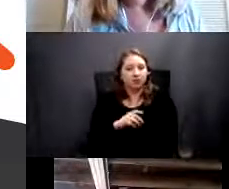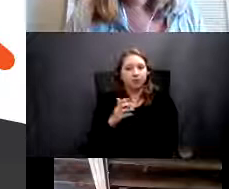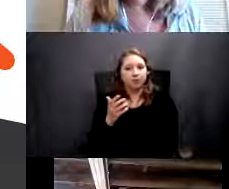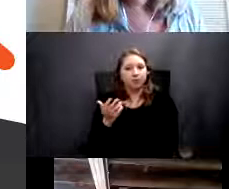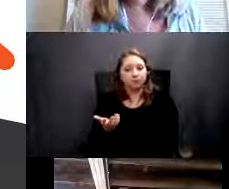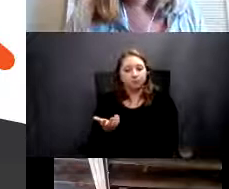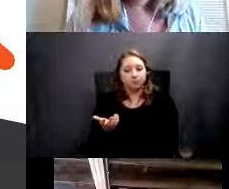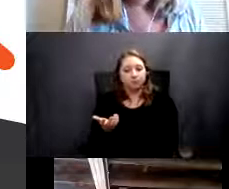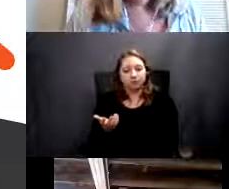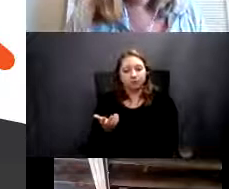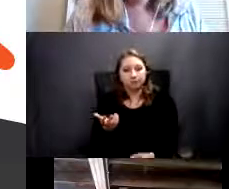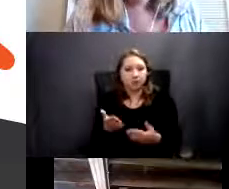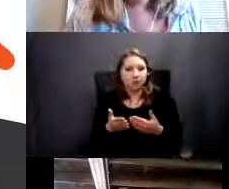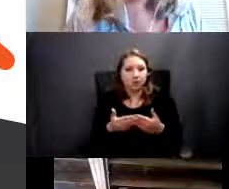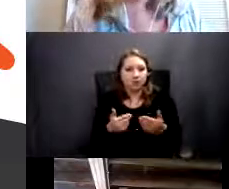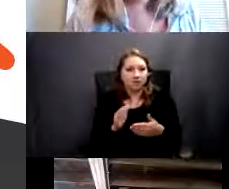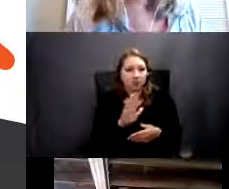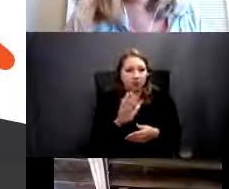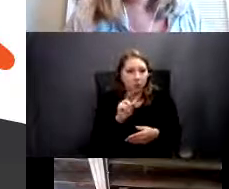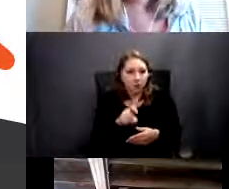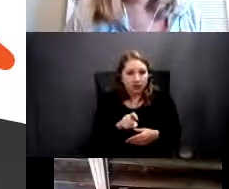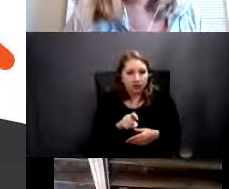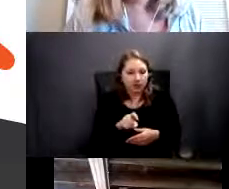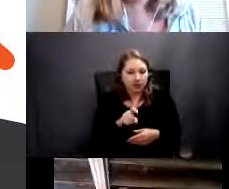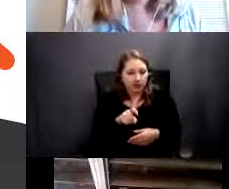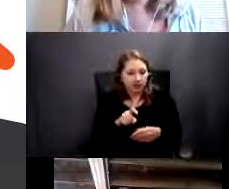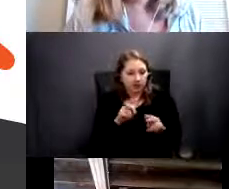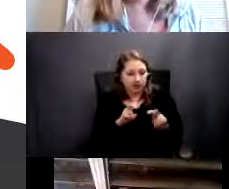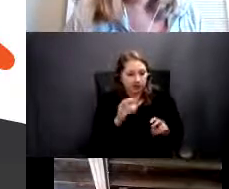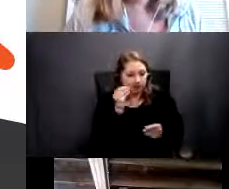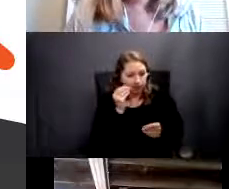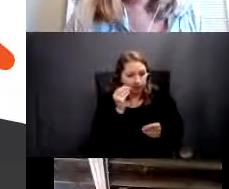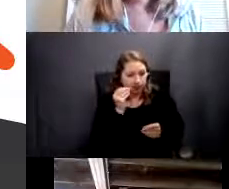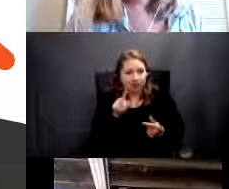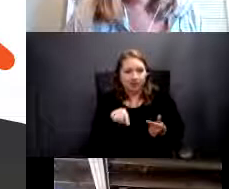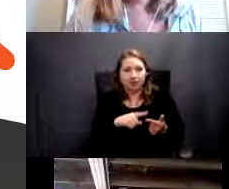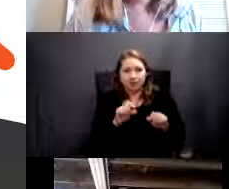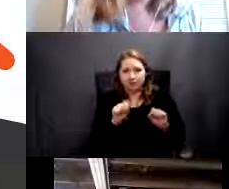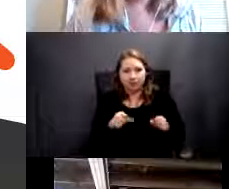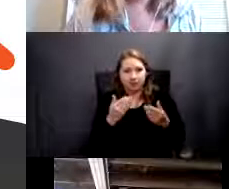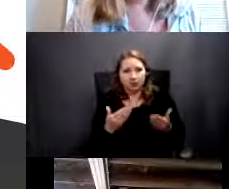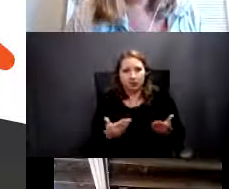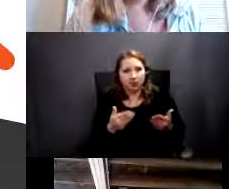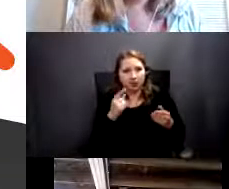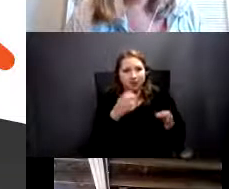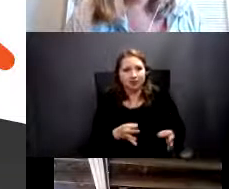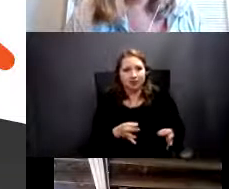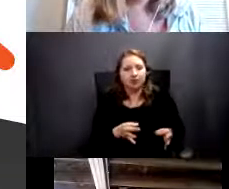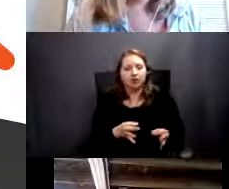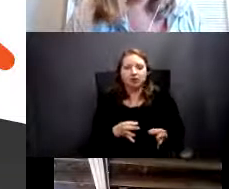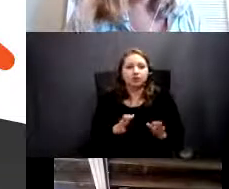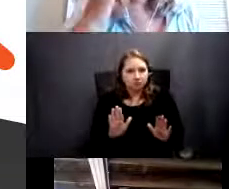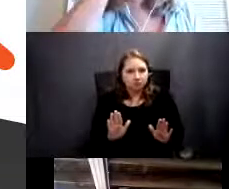whatever your needs are. Don't be afraid to talk about finances. Number